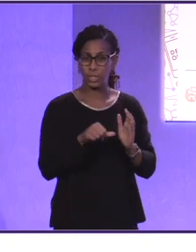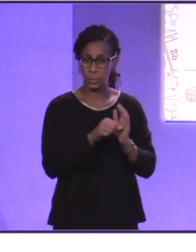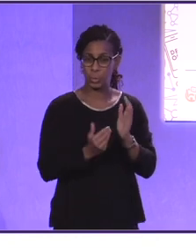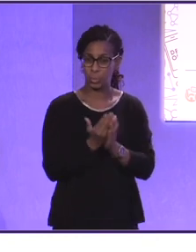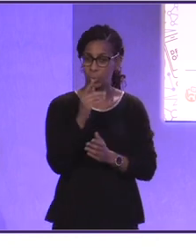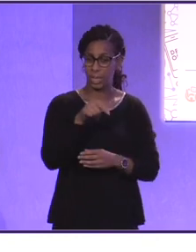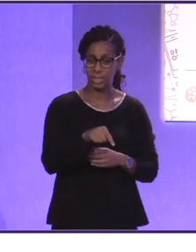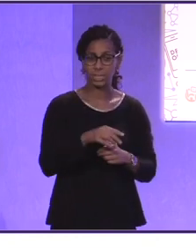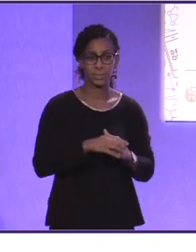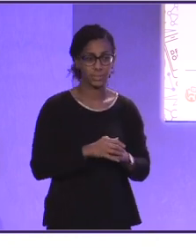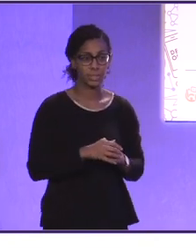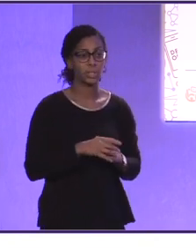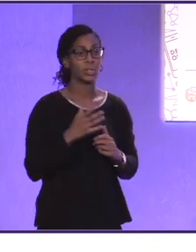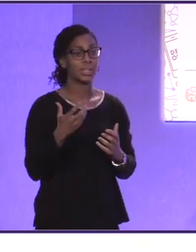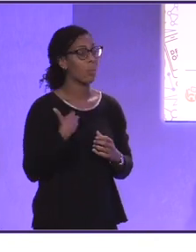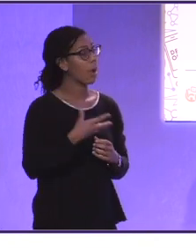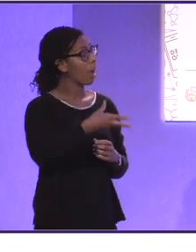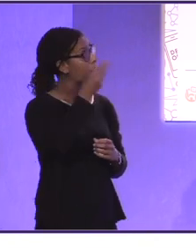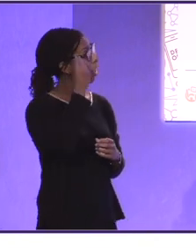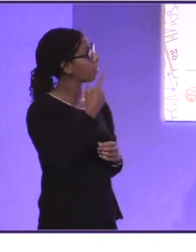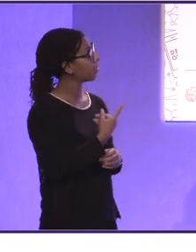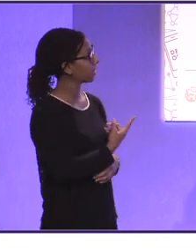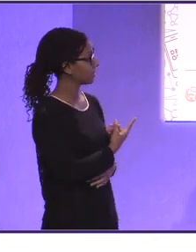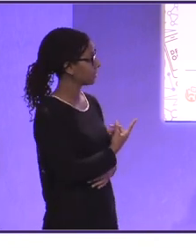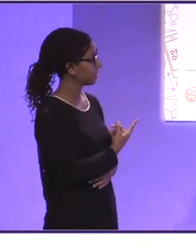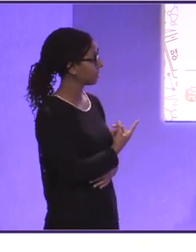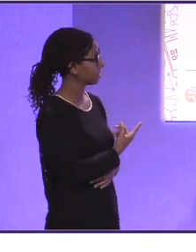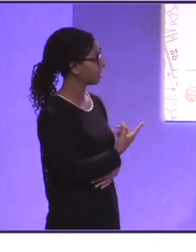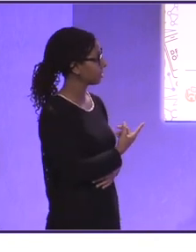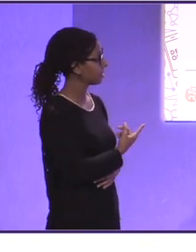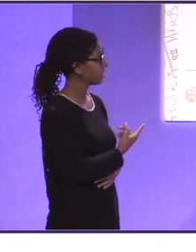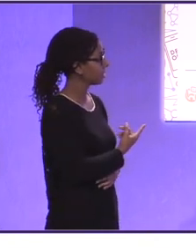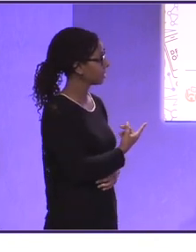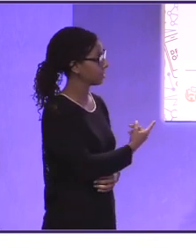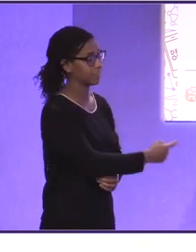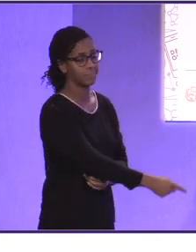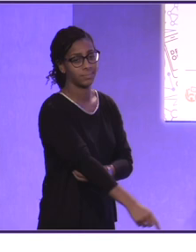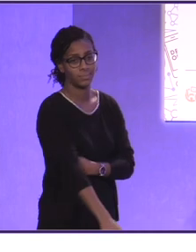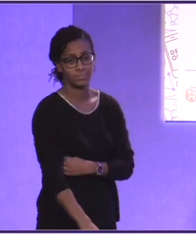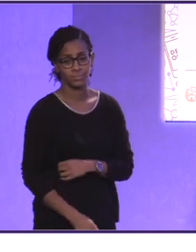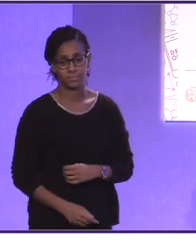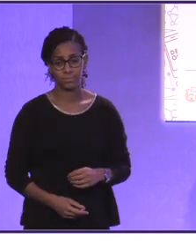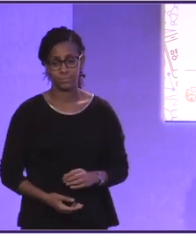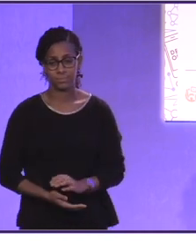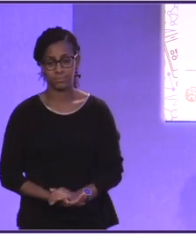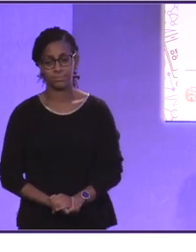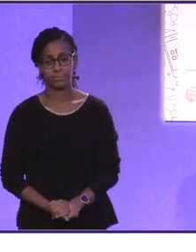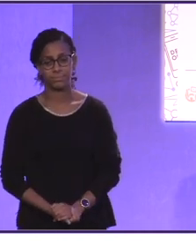learned this important lesson. Thank you very much.